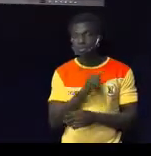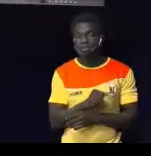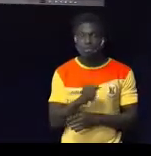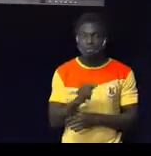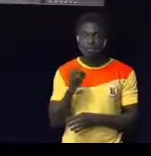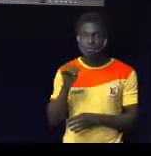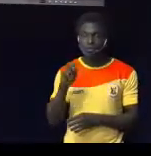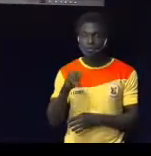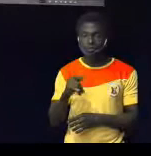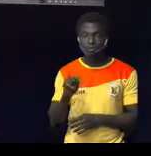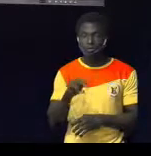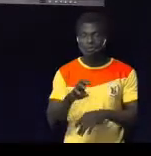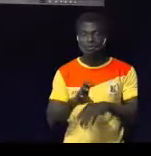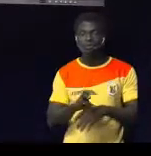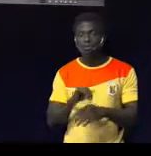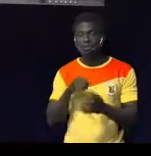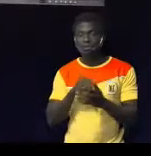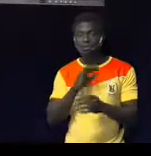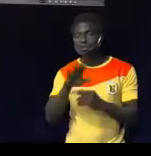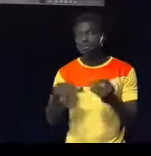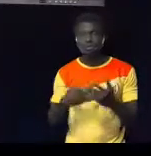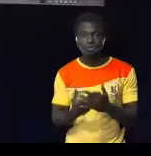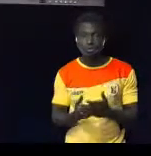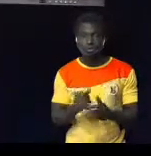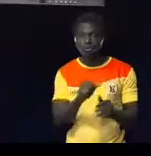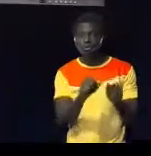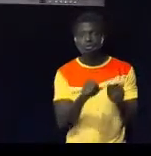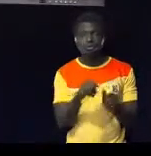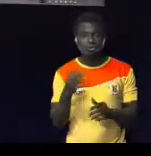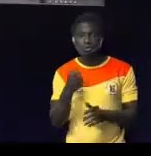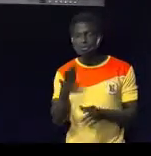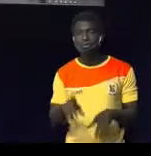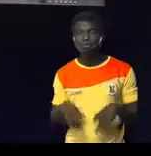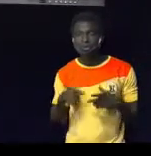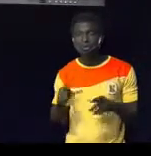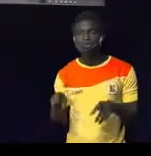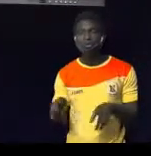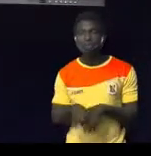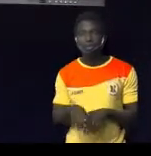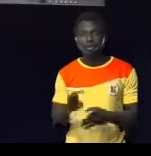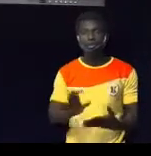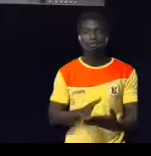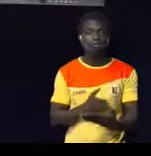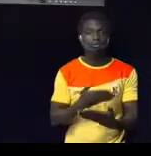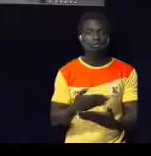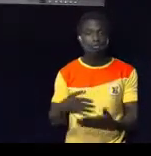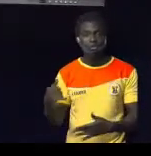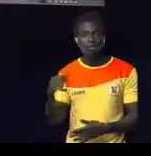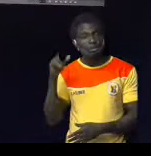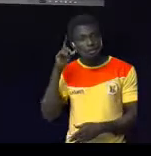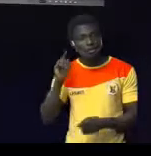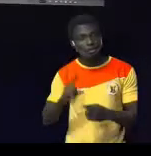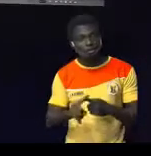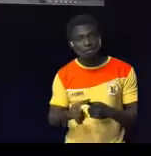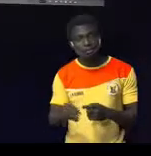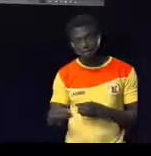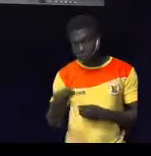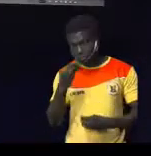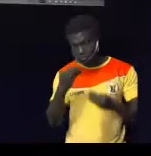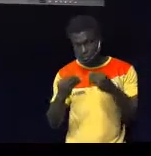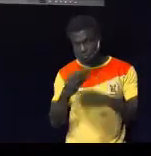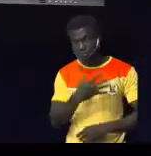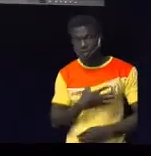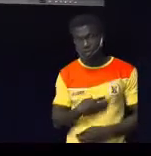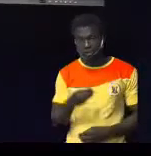foreign culture. It includes all aspects of their lives, like music, the kind of music they listen to,